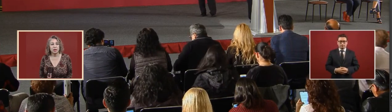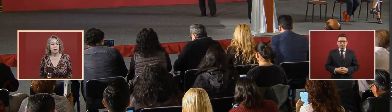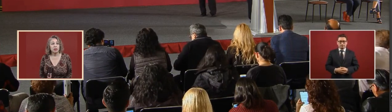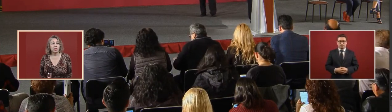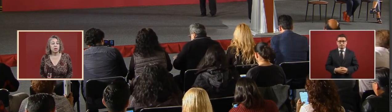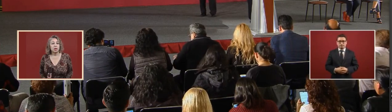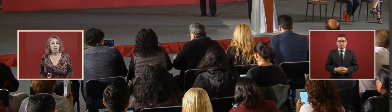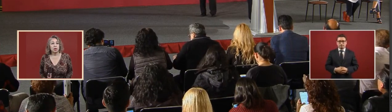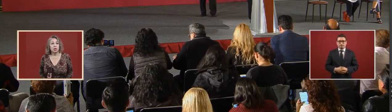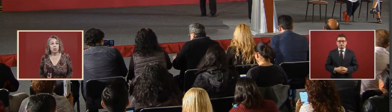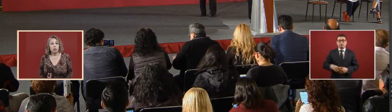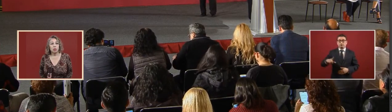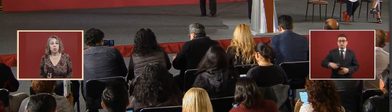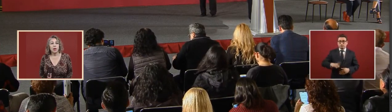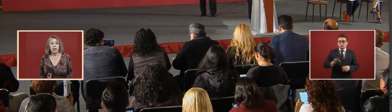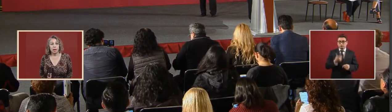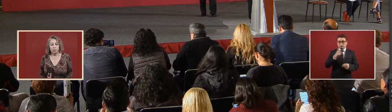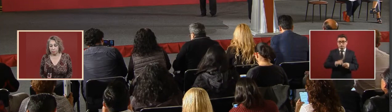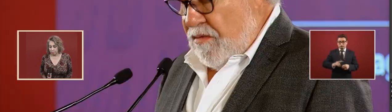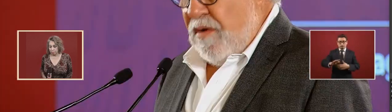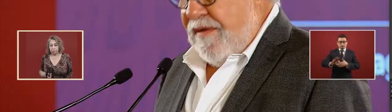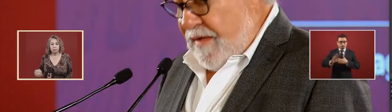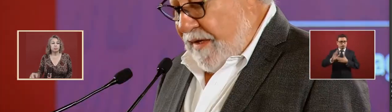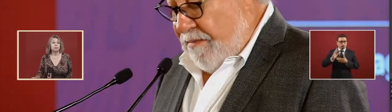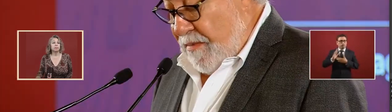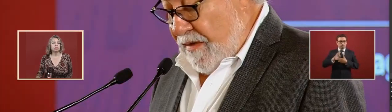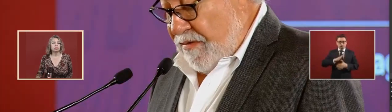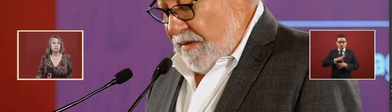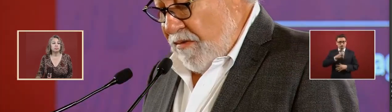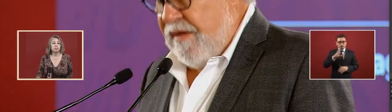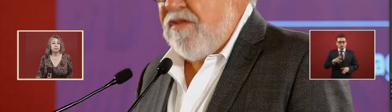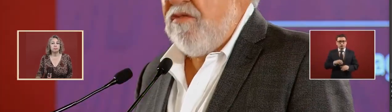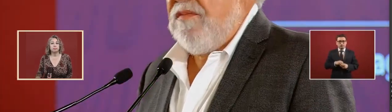measures. We,